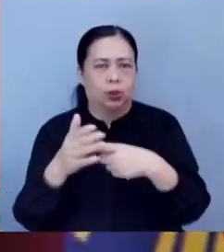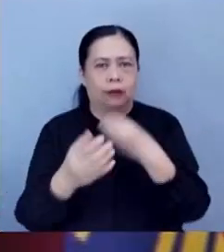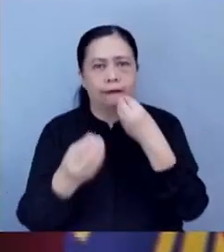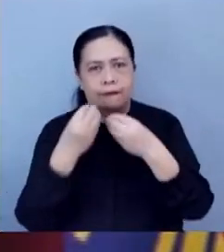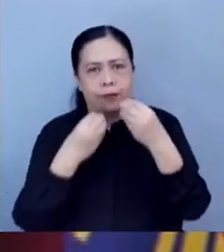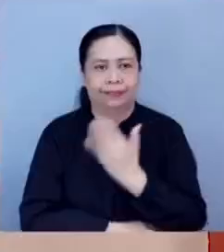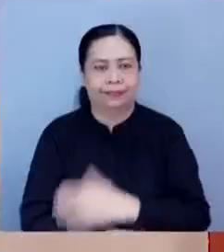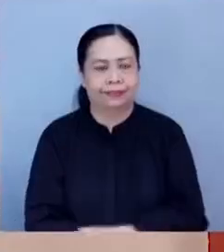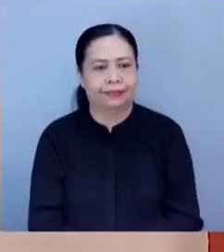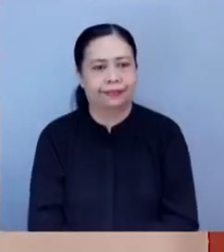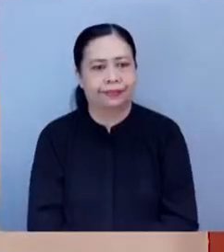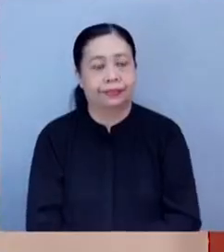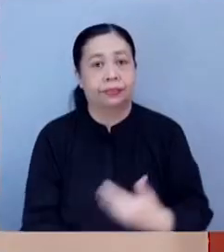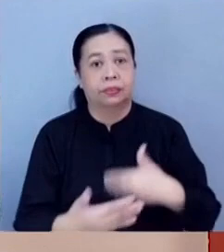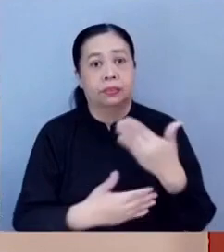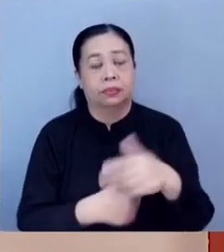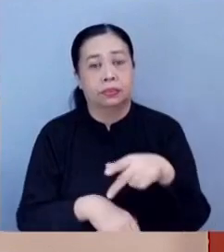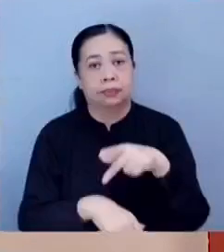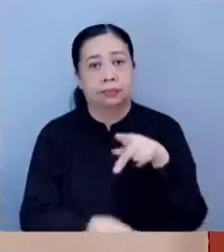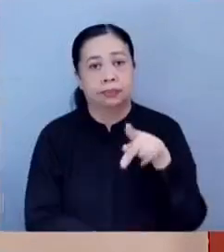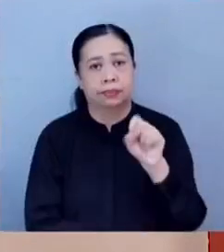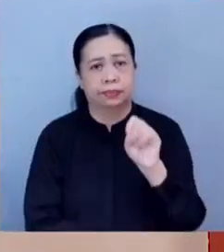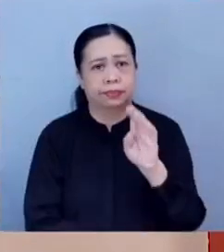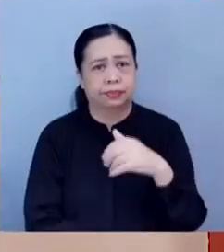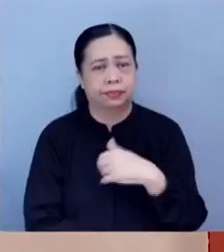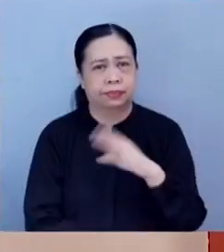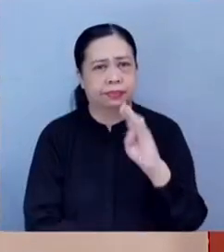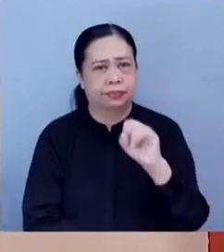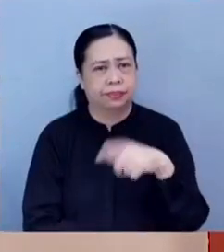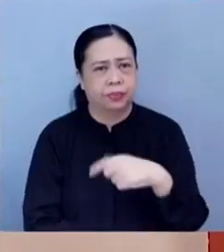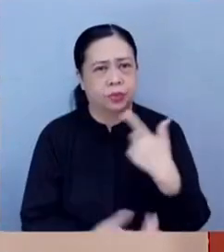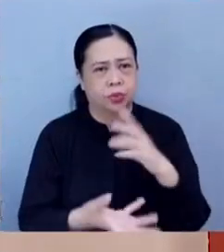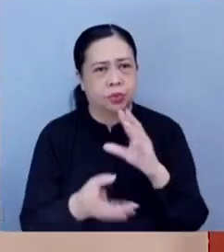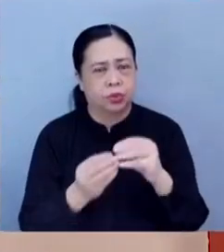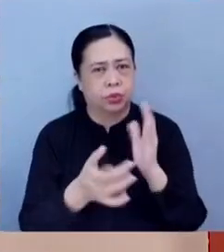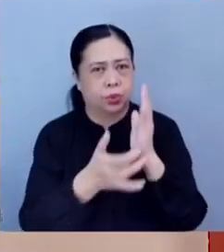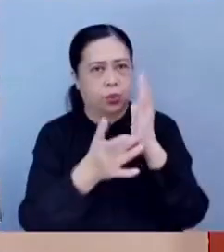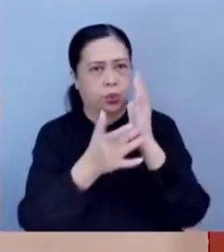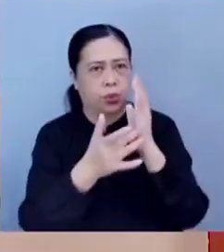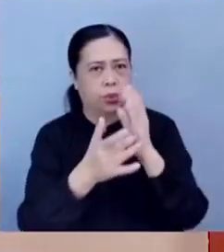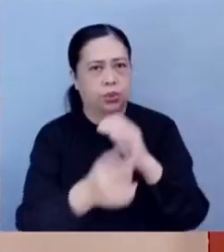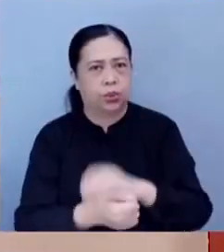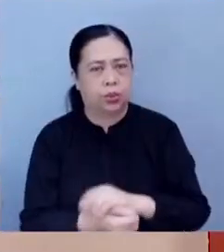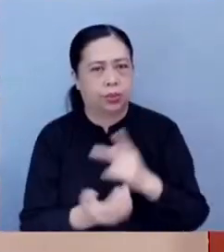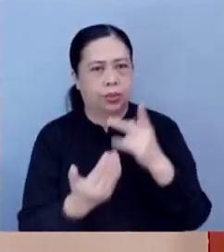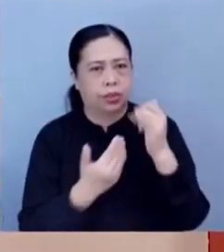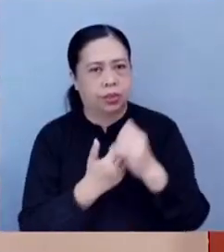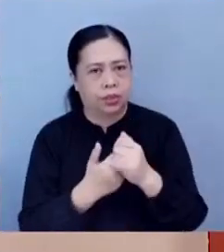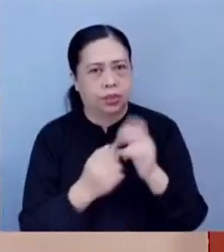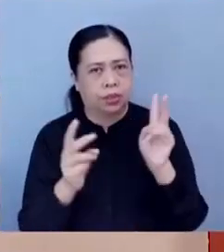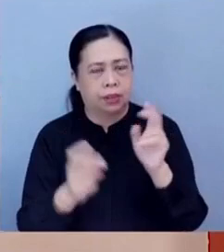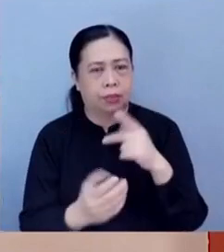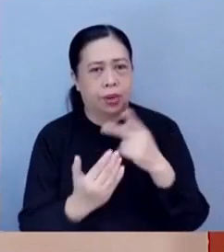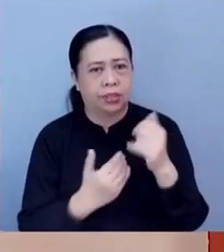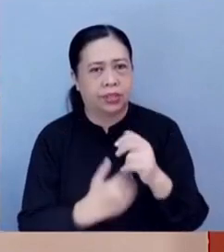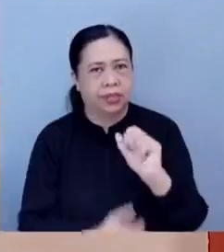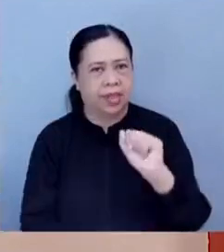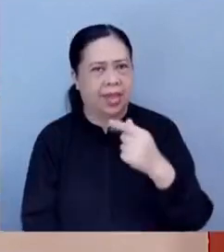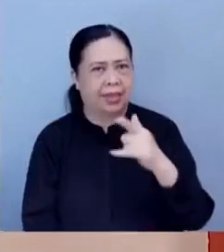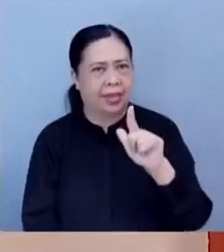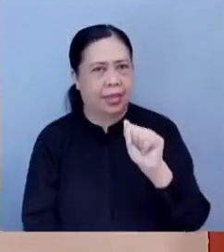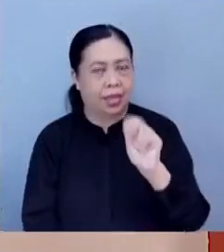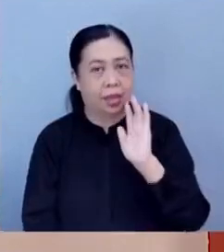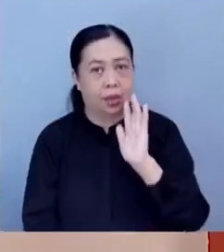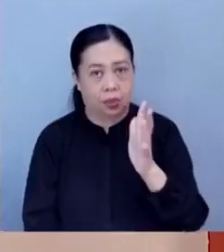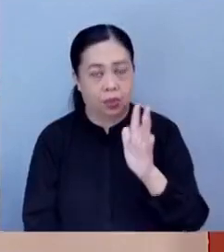country. The Philippine Central Bank optimistic its wholesale digital currency project, dubbed Project Aguila, would lead